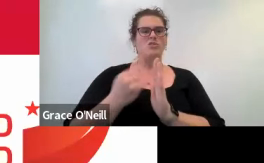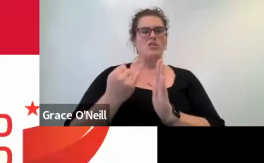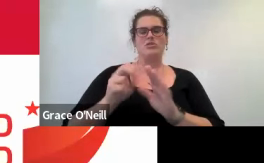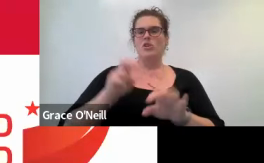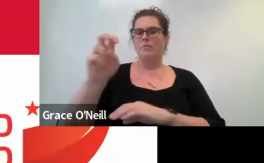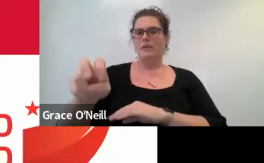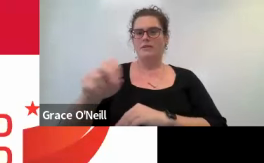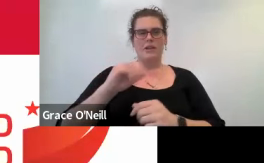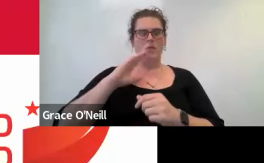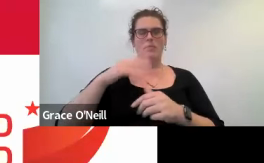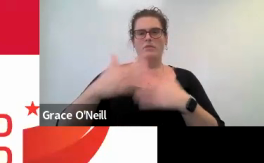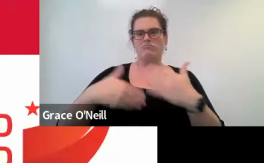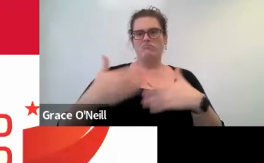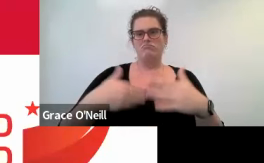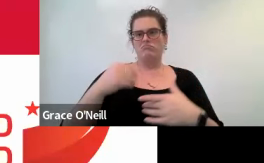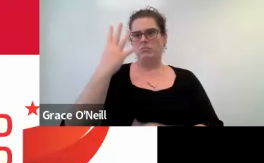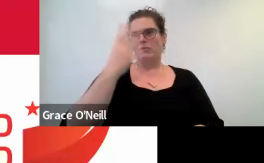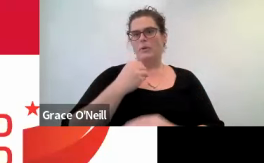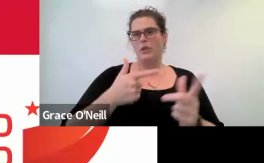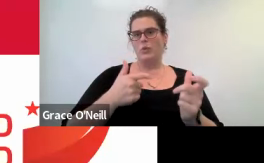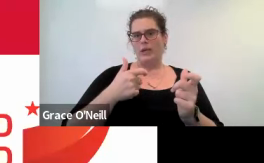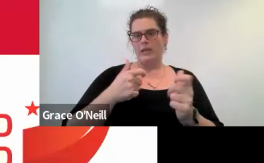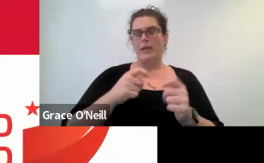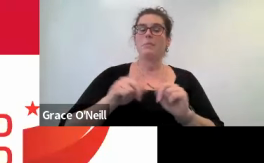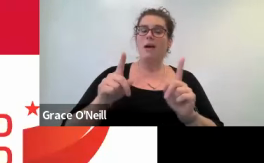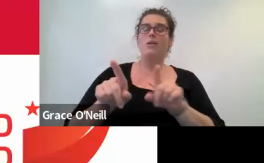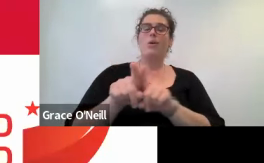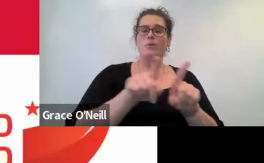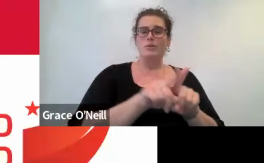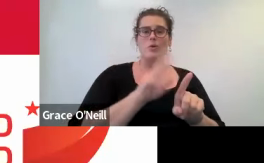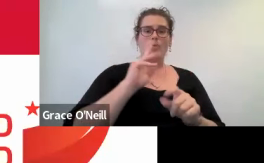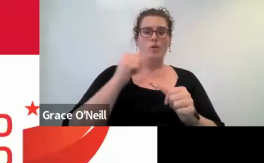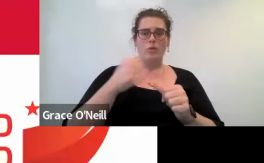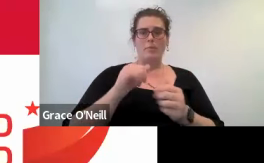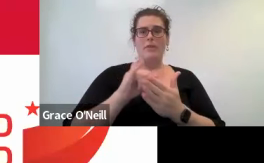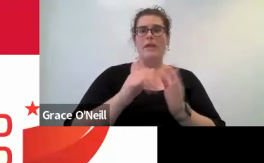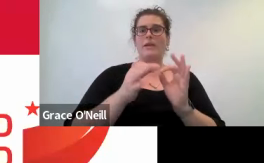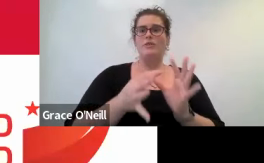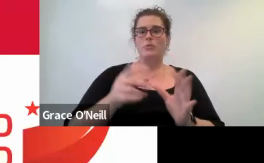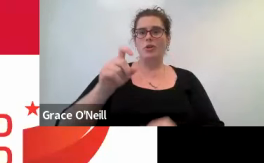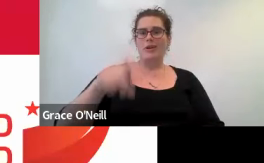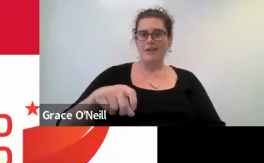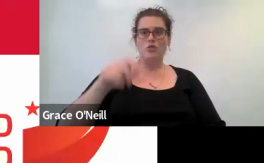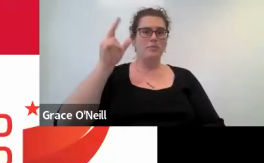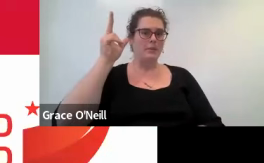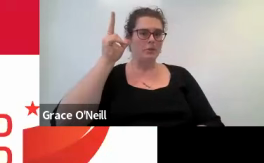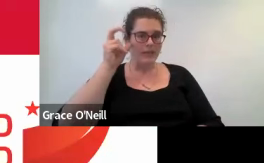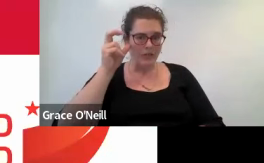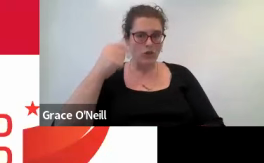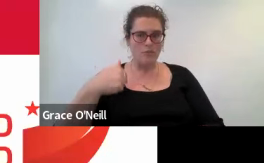moving relatively quickly, but I'm also going to be mindful that the interpreter has to be able to hear